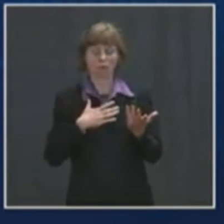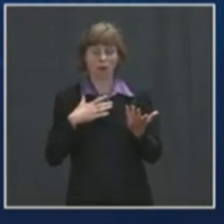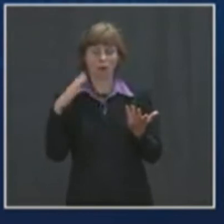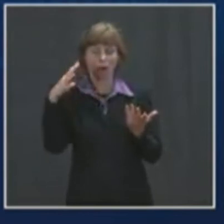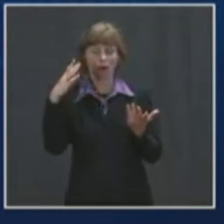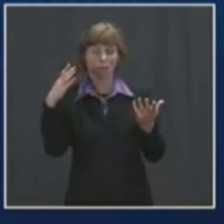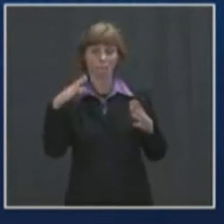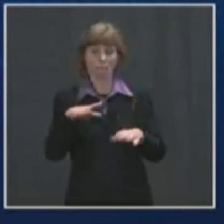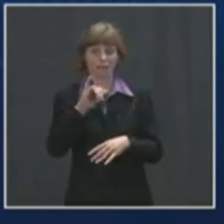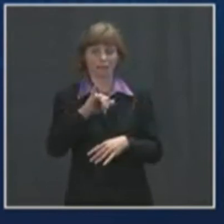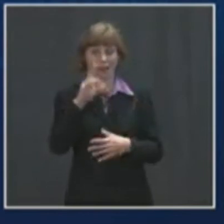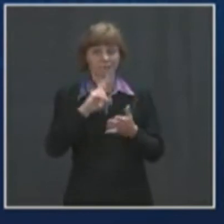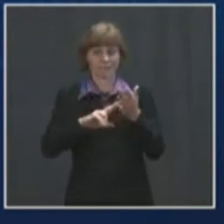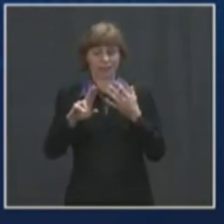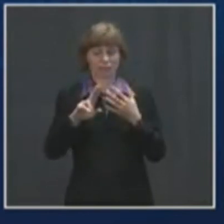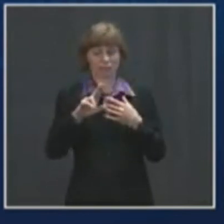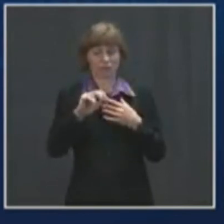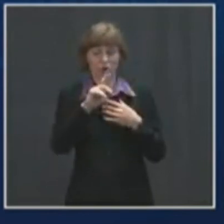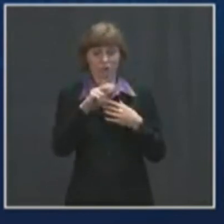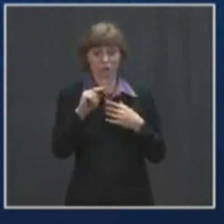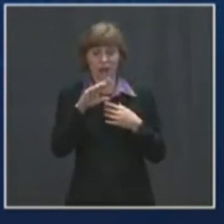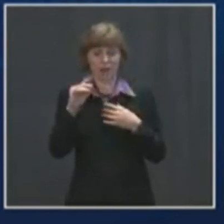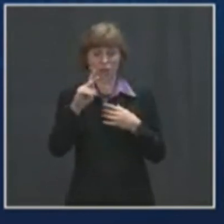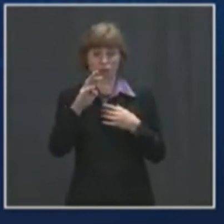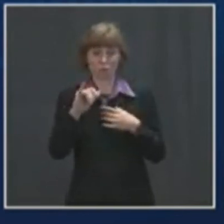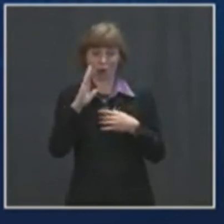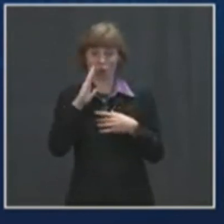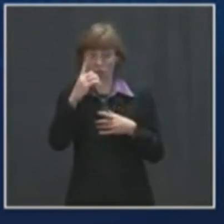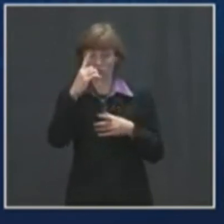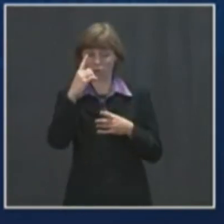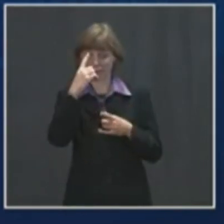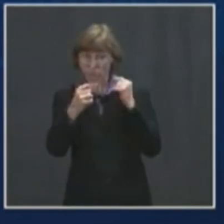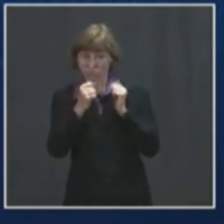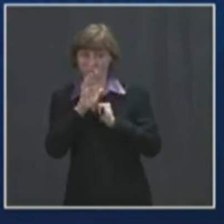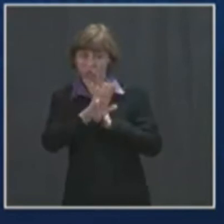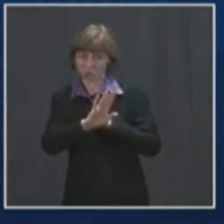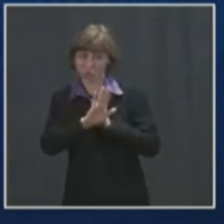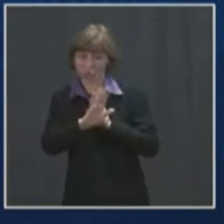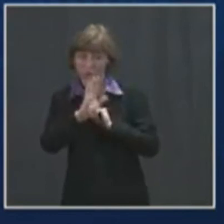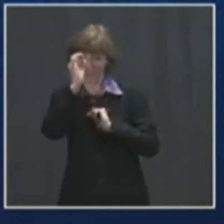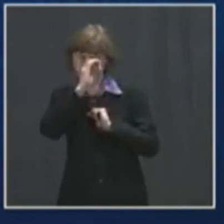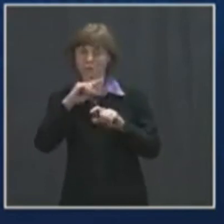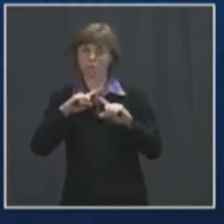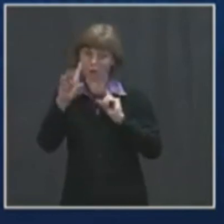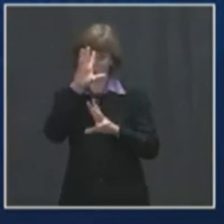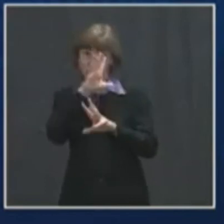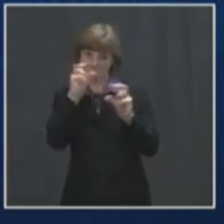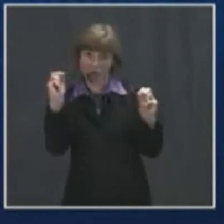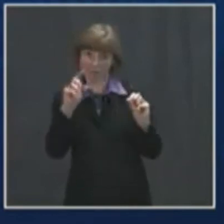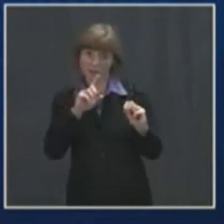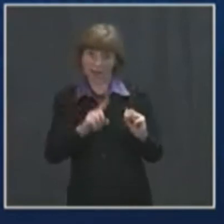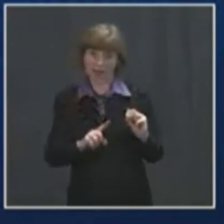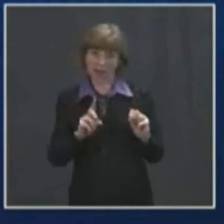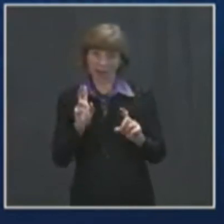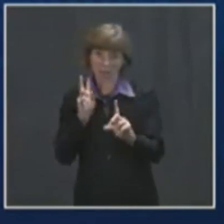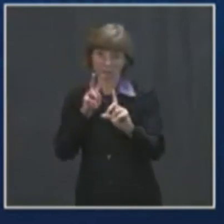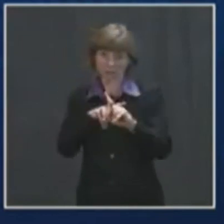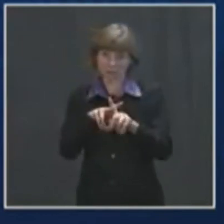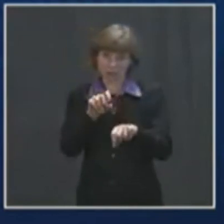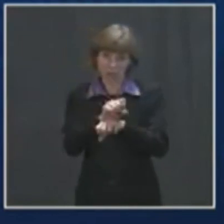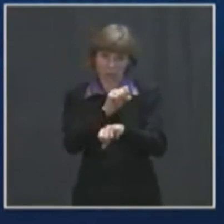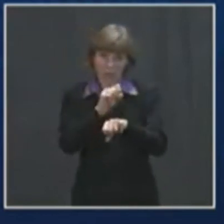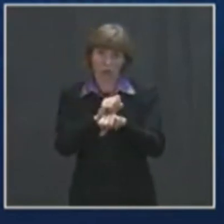would disagree with your assessment there, but the president has tasked an overview and a review of domestic violent extremism in the